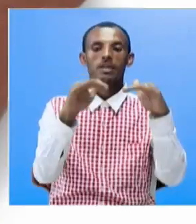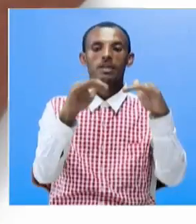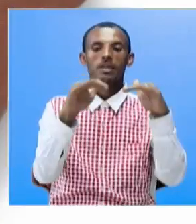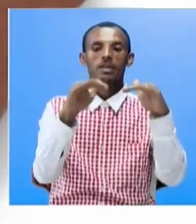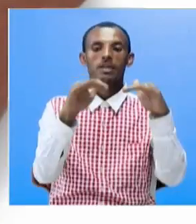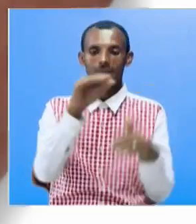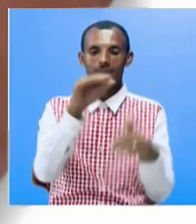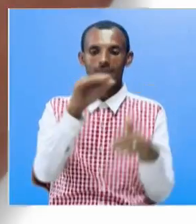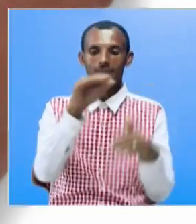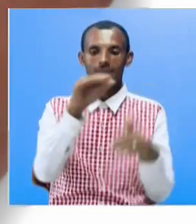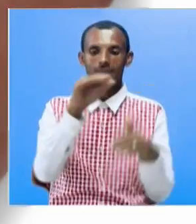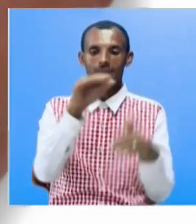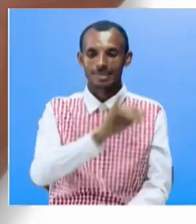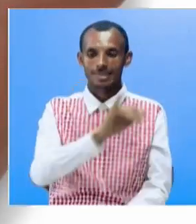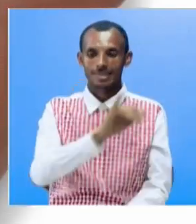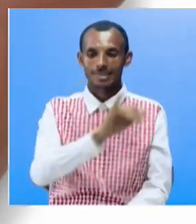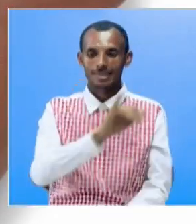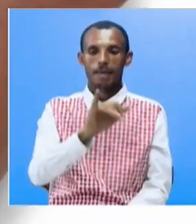the same